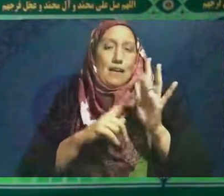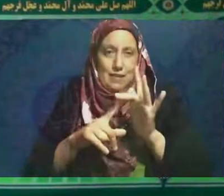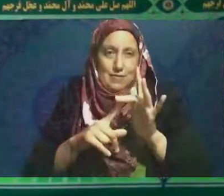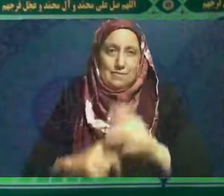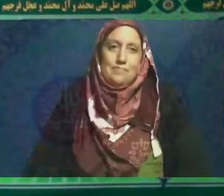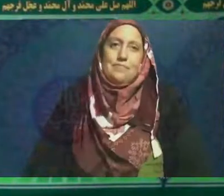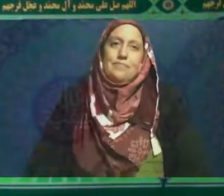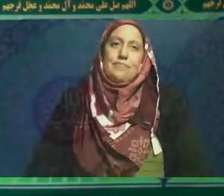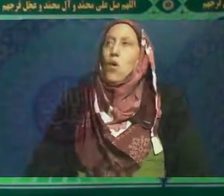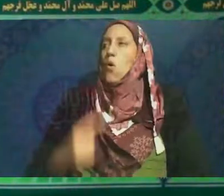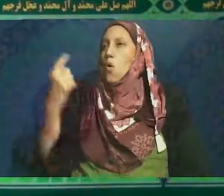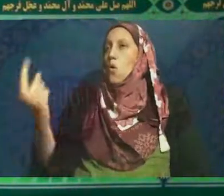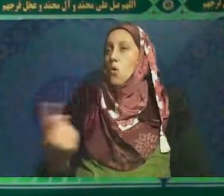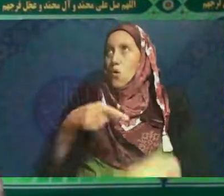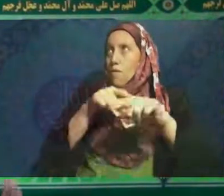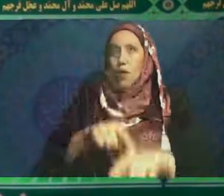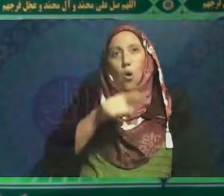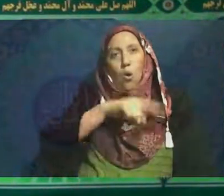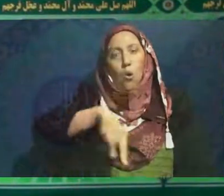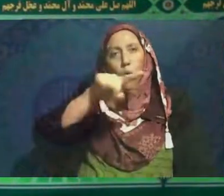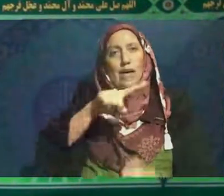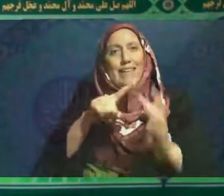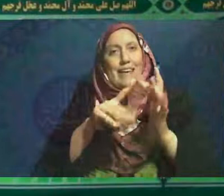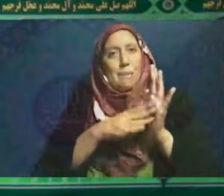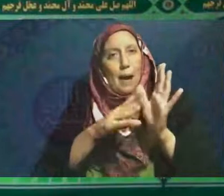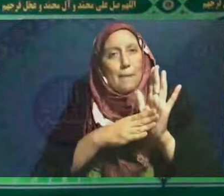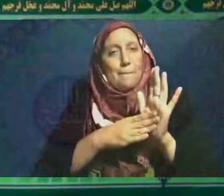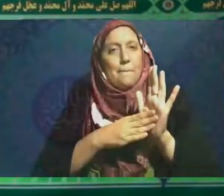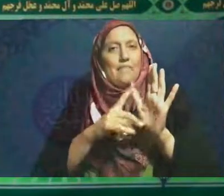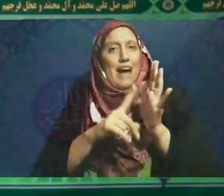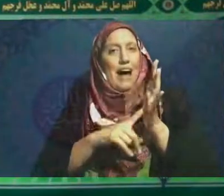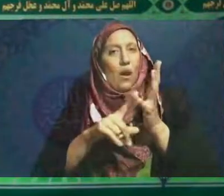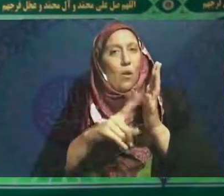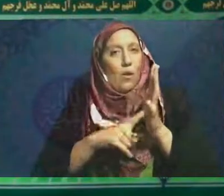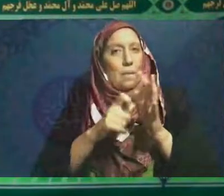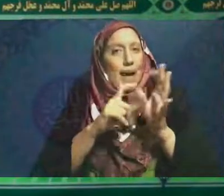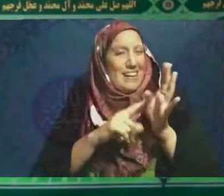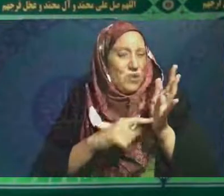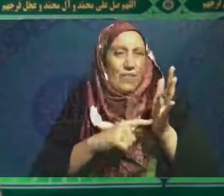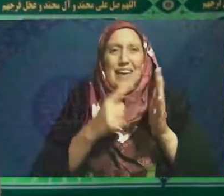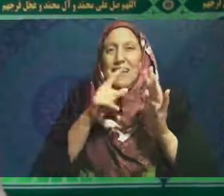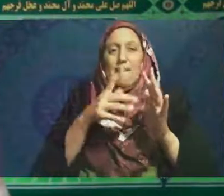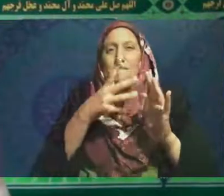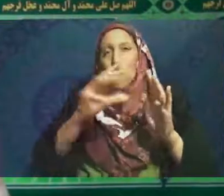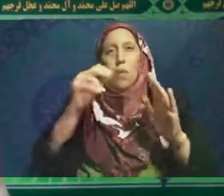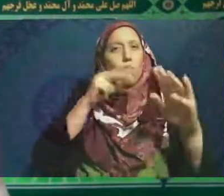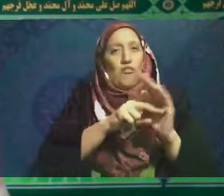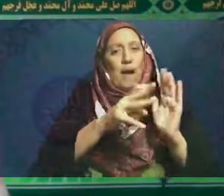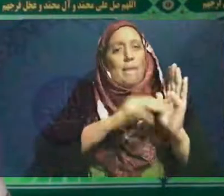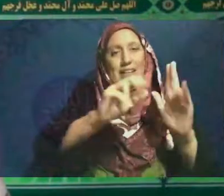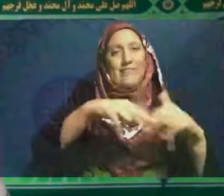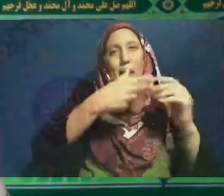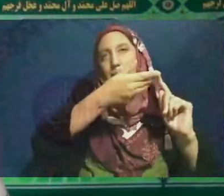Bayt, alayhi salam. And such people remember that they are not going to intercede unless for the